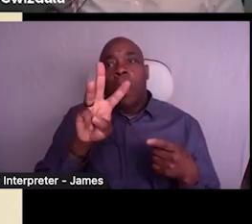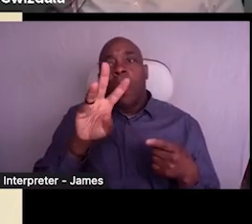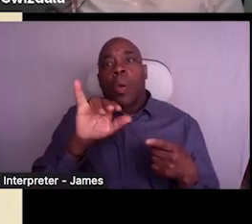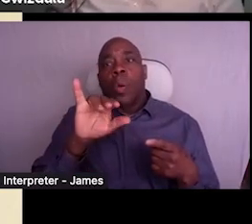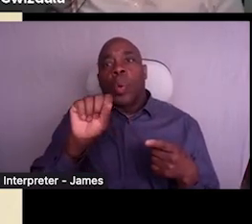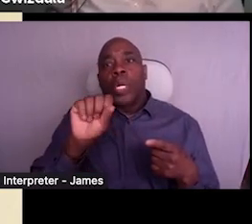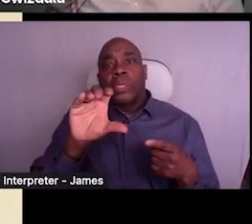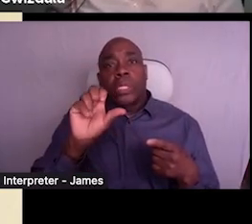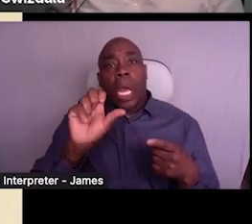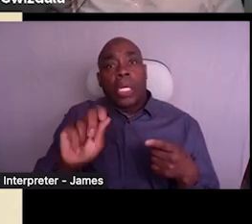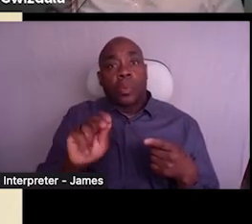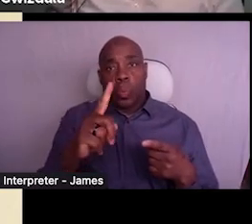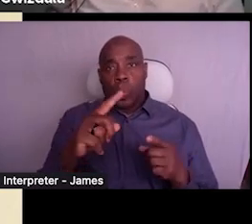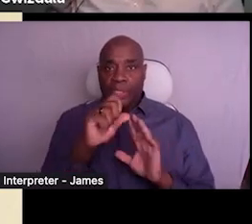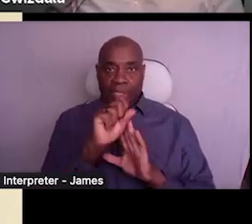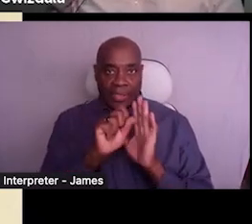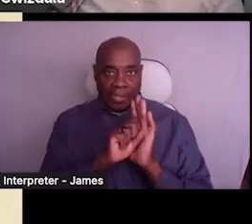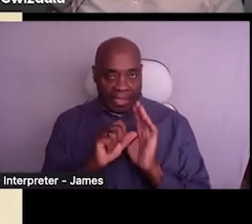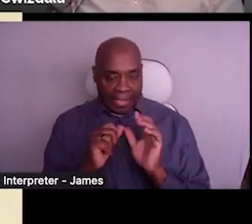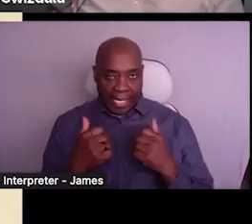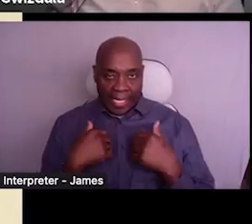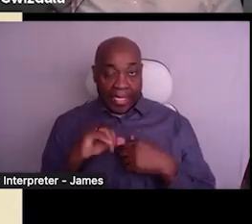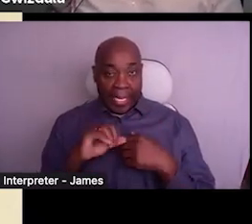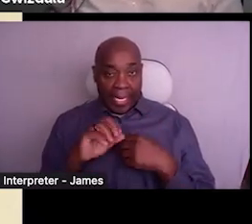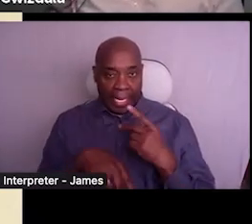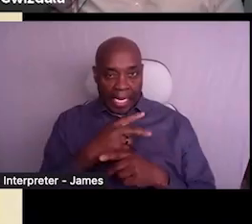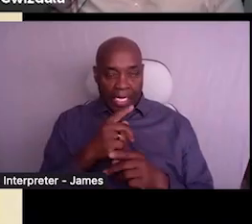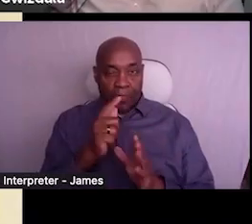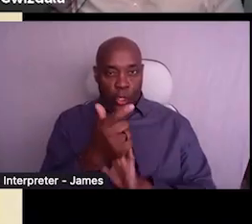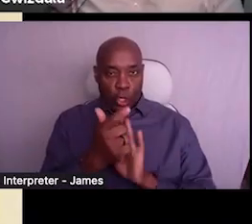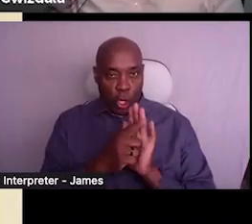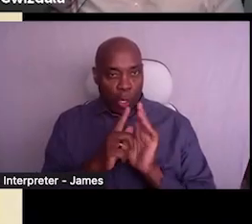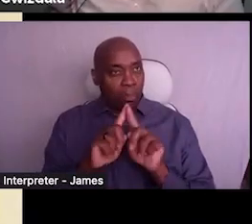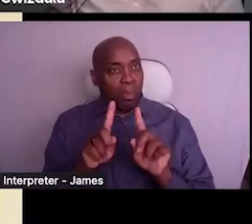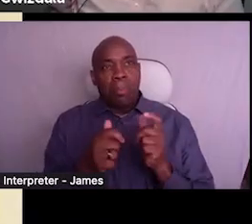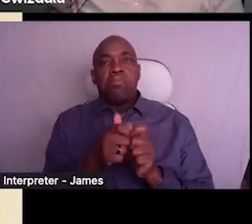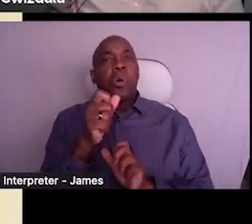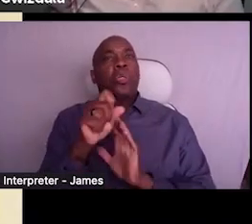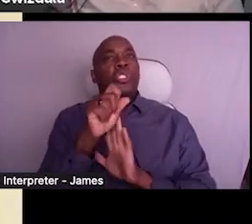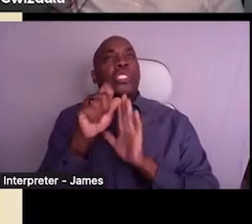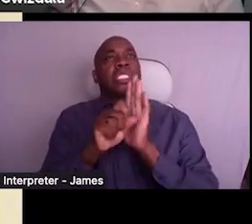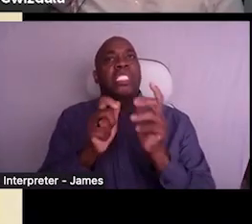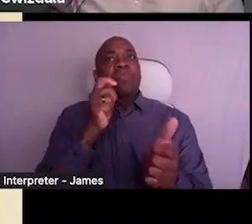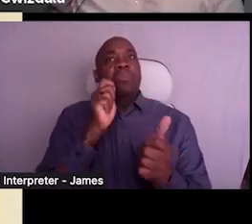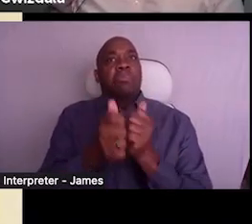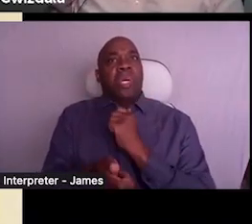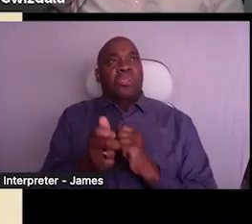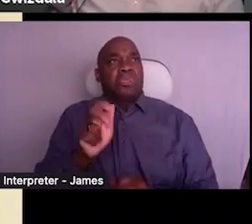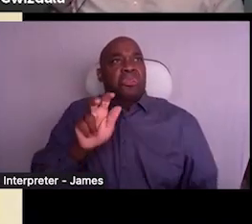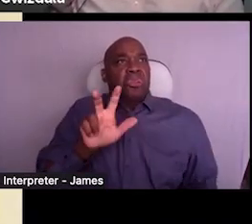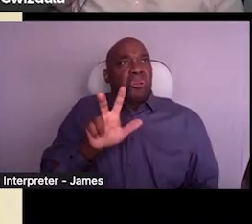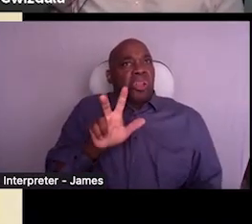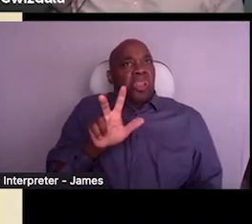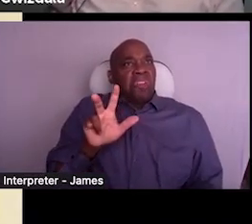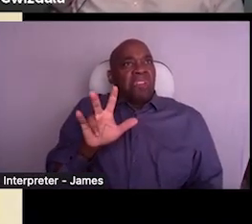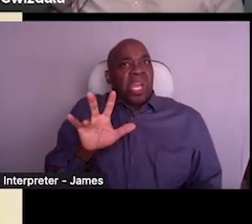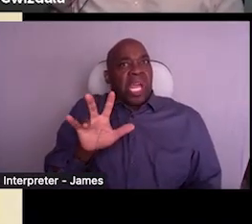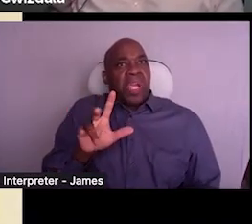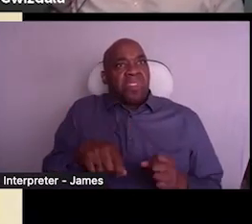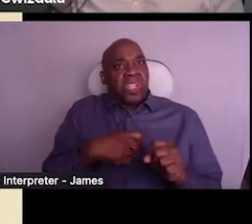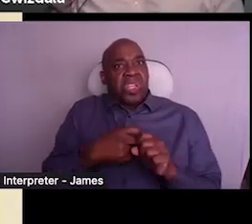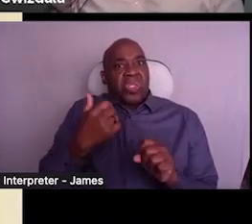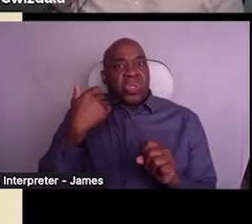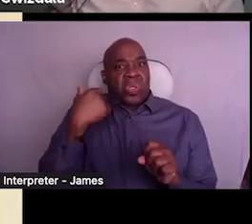of that has such a law, but most of them have, in the past 35 years, been amended to the